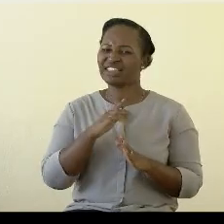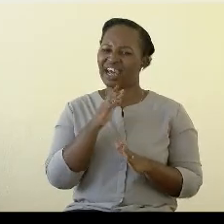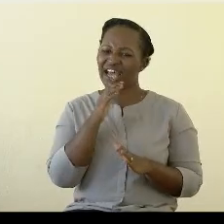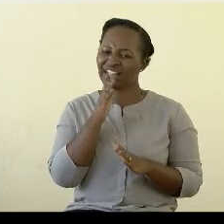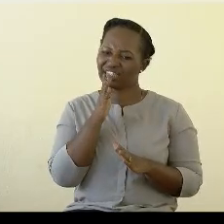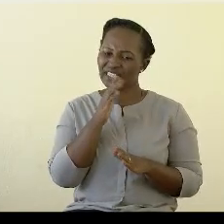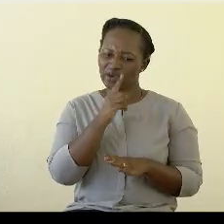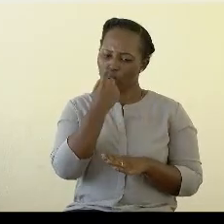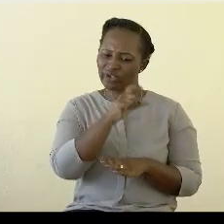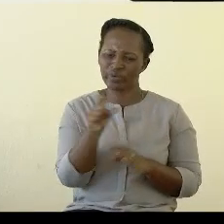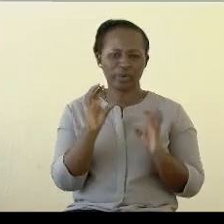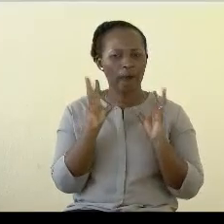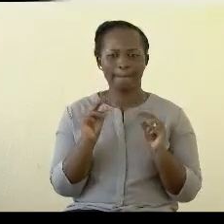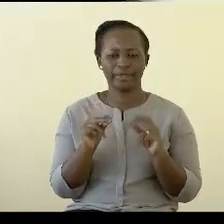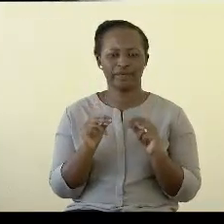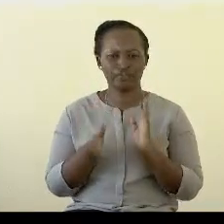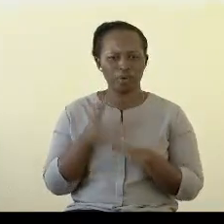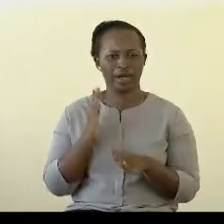n'icyumweru.